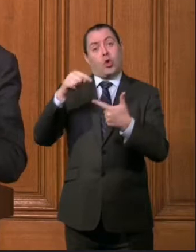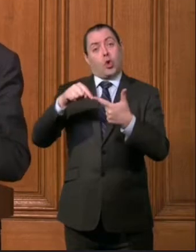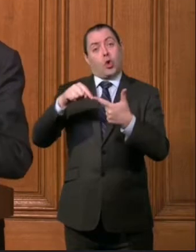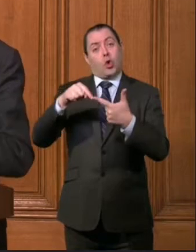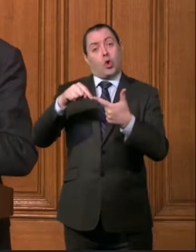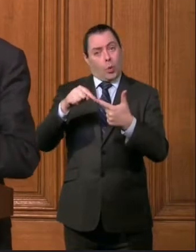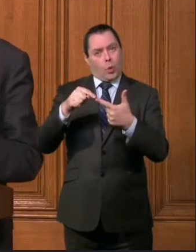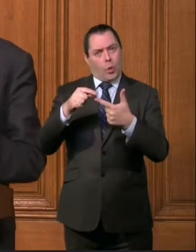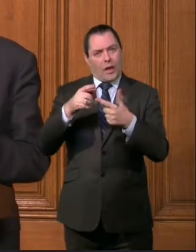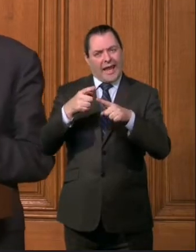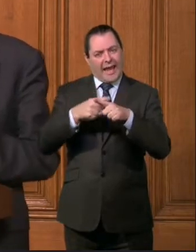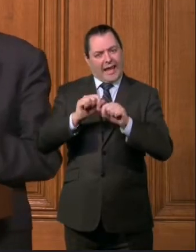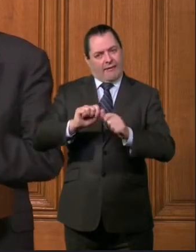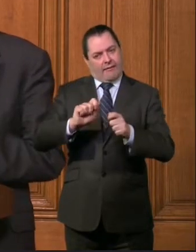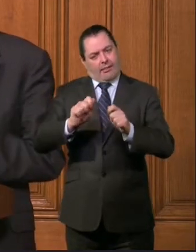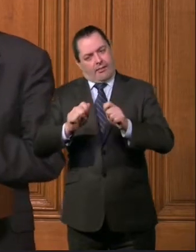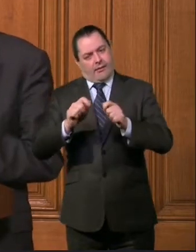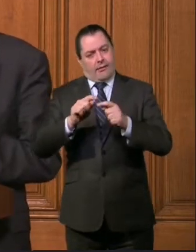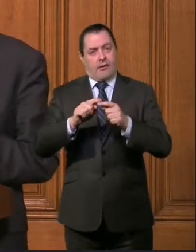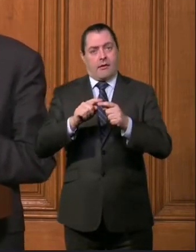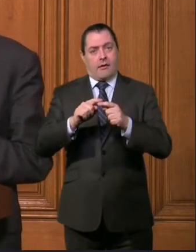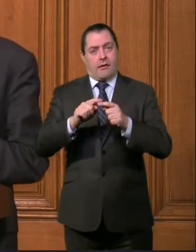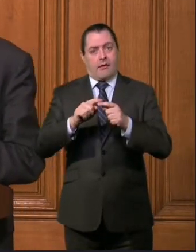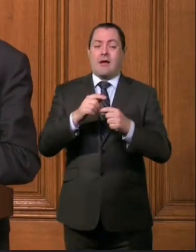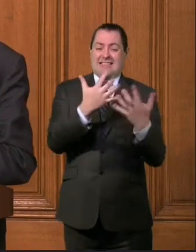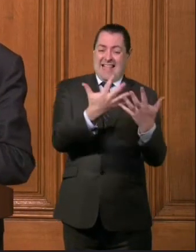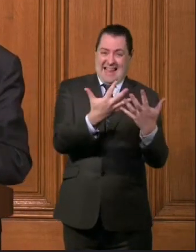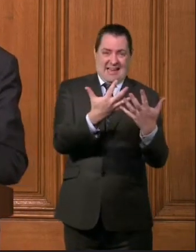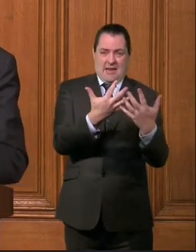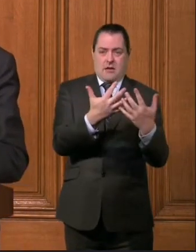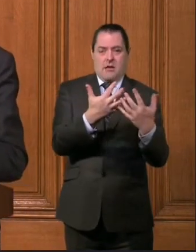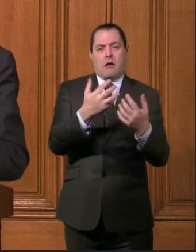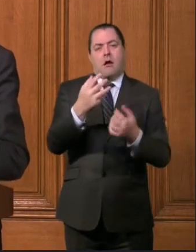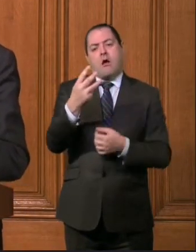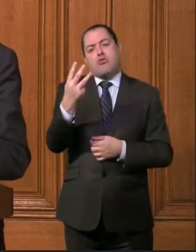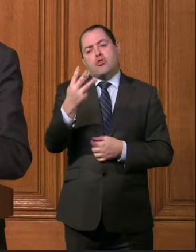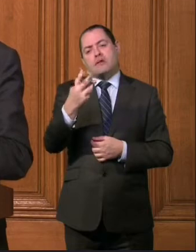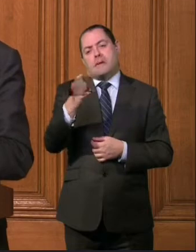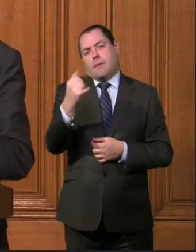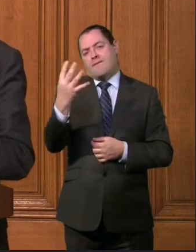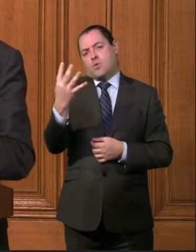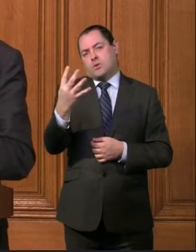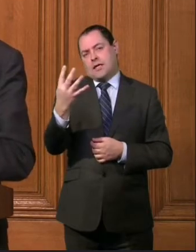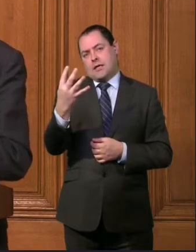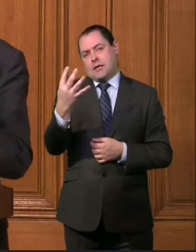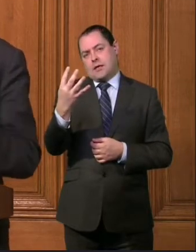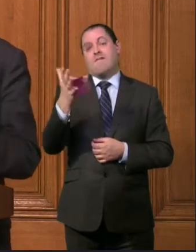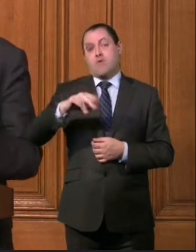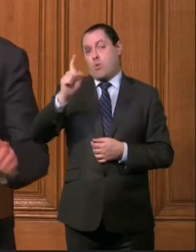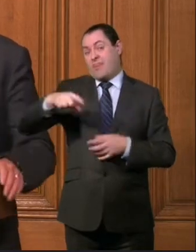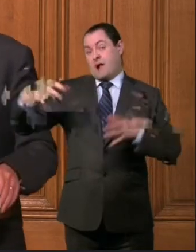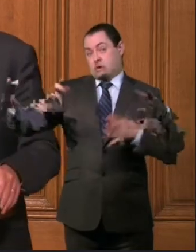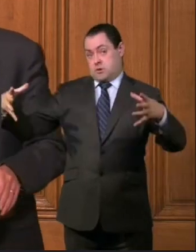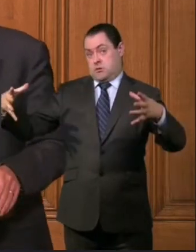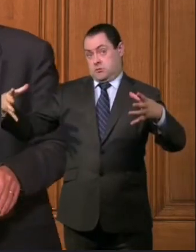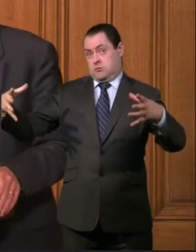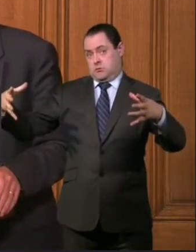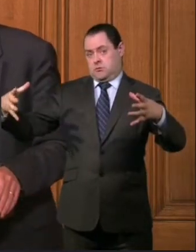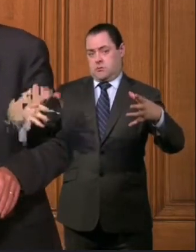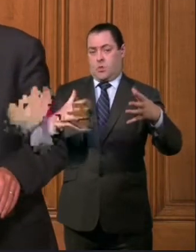roughly 13 or 14 people might be expected to die. So that's the sort of change for that sort of age